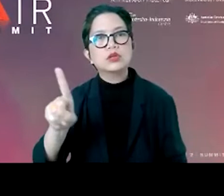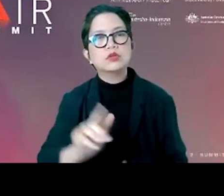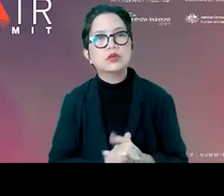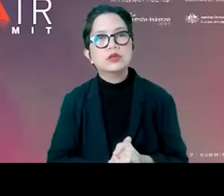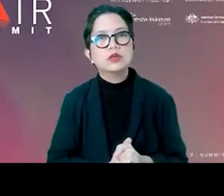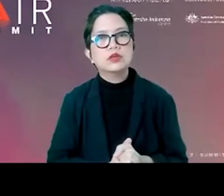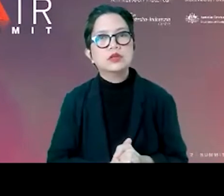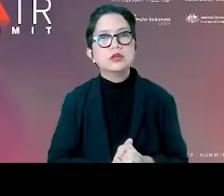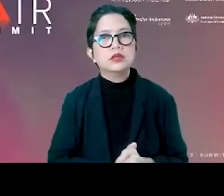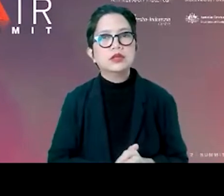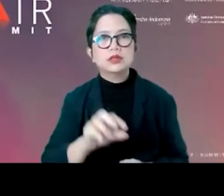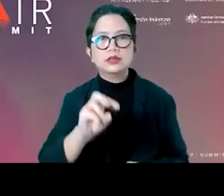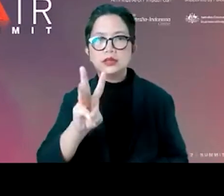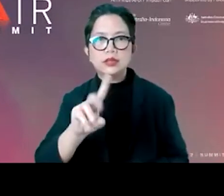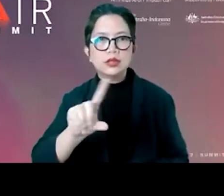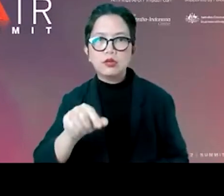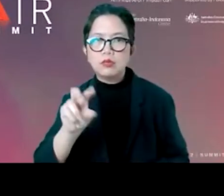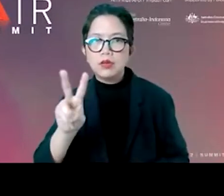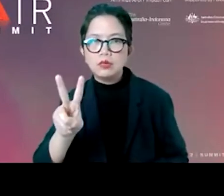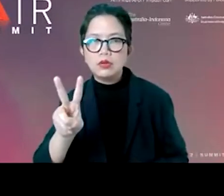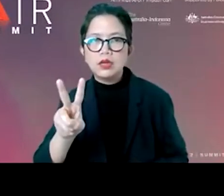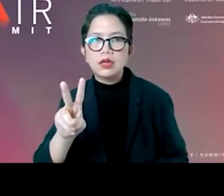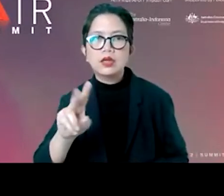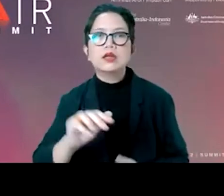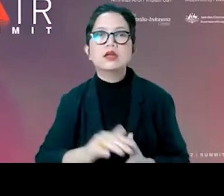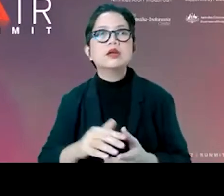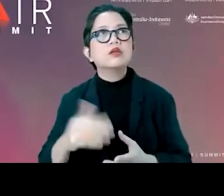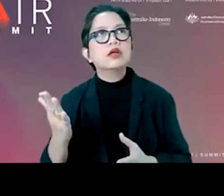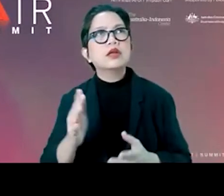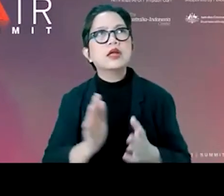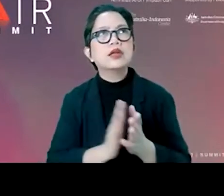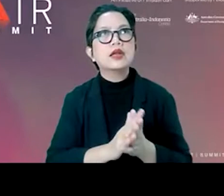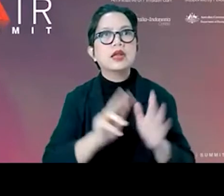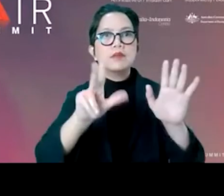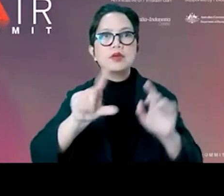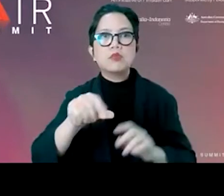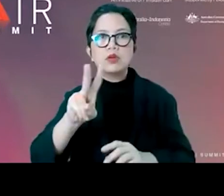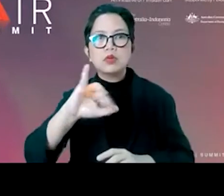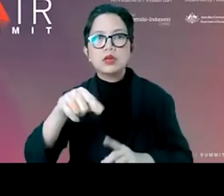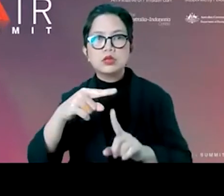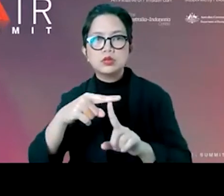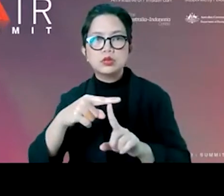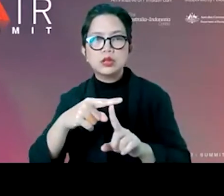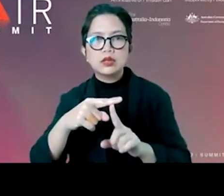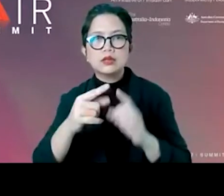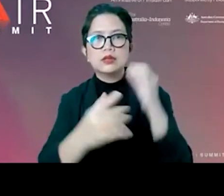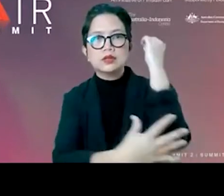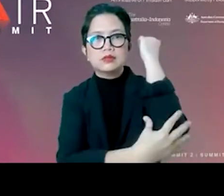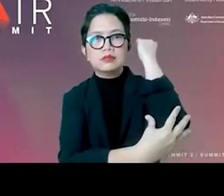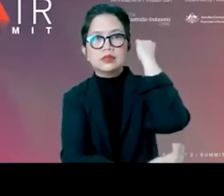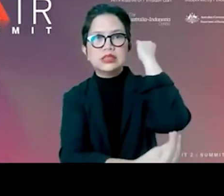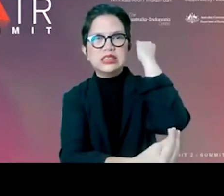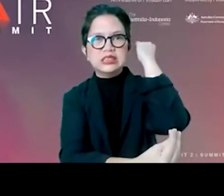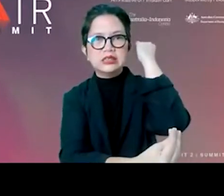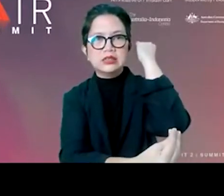2.8 million people have fallen back into poverty over that period of time, because, as you mentioned, the largely informal sector